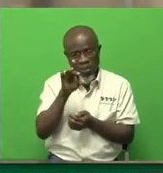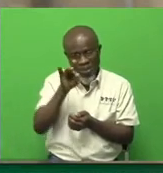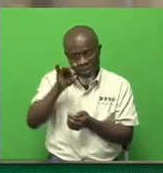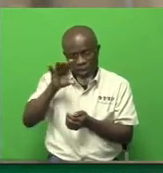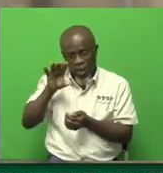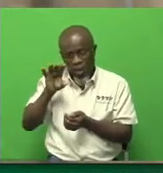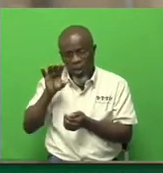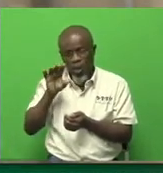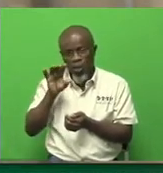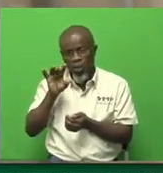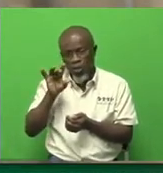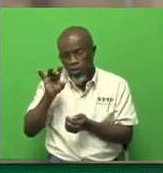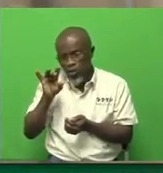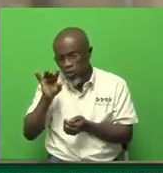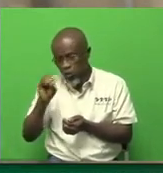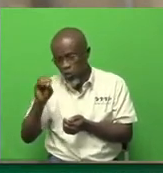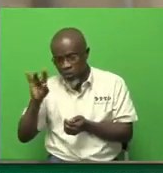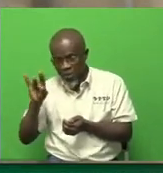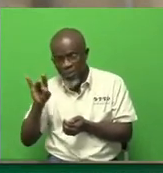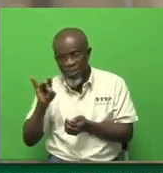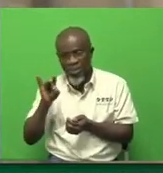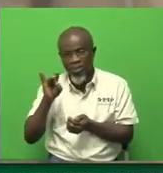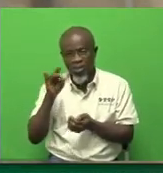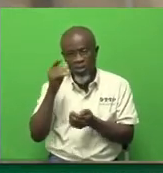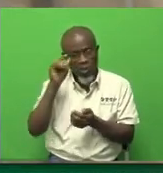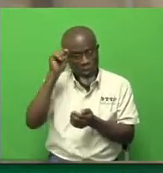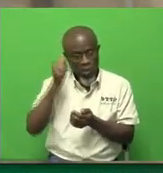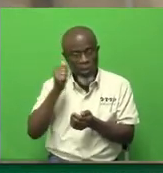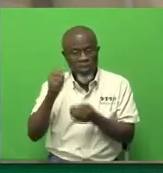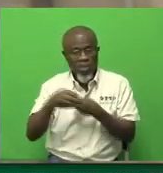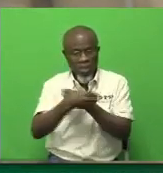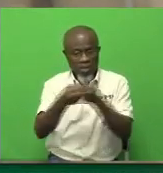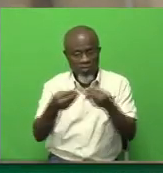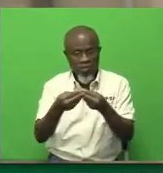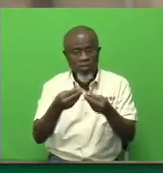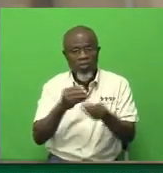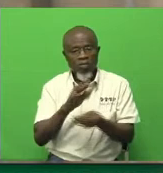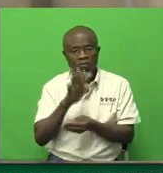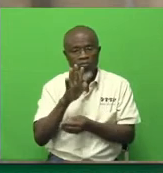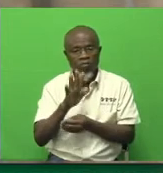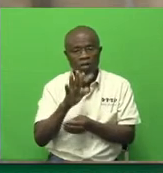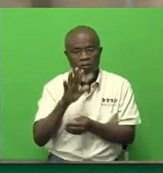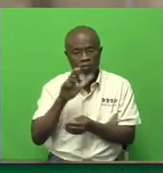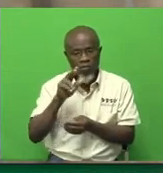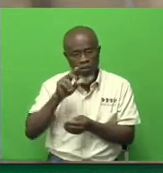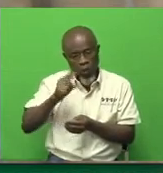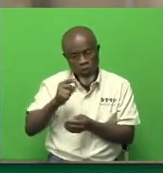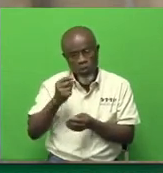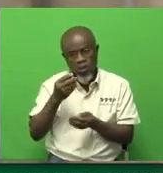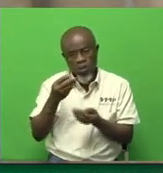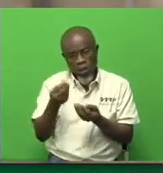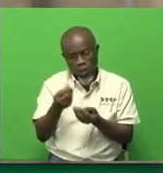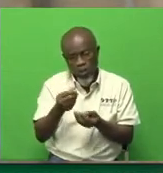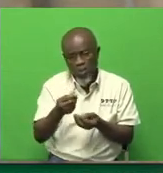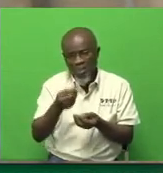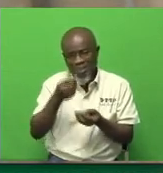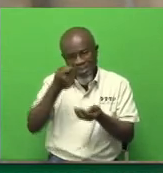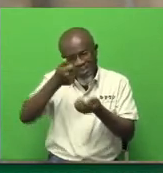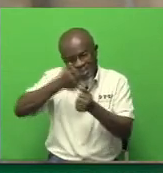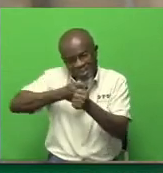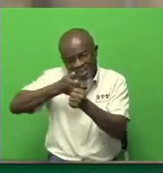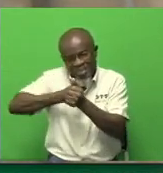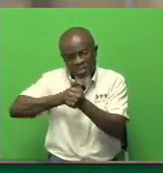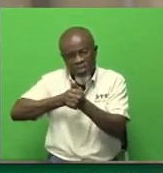2818 grants valued 1 500 each totaling 17 12.7